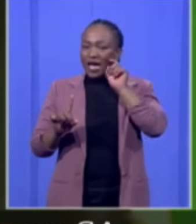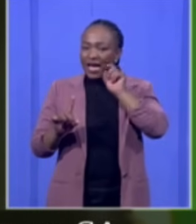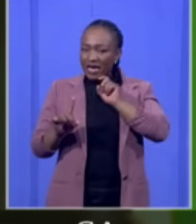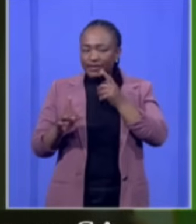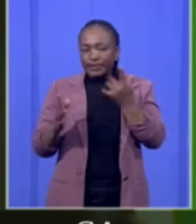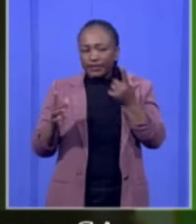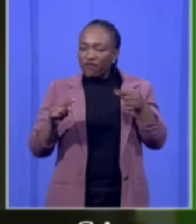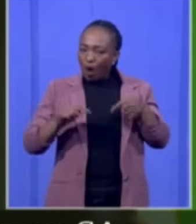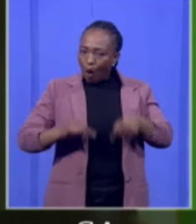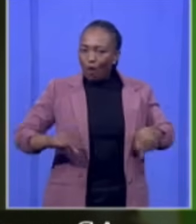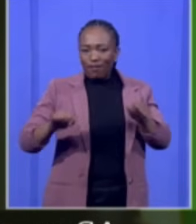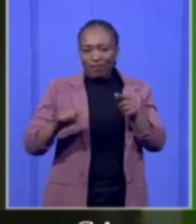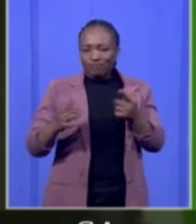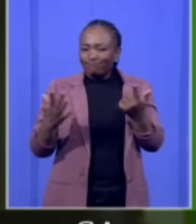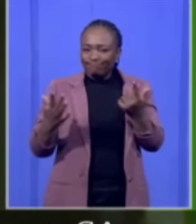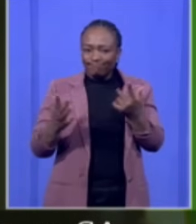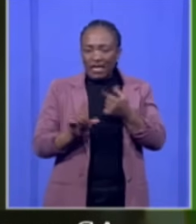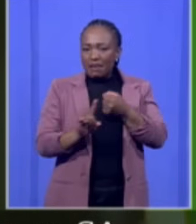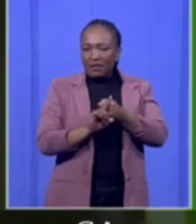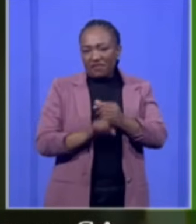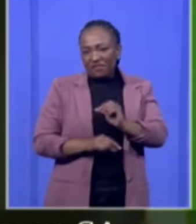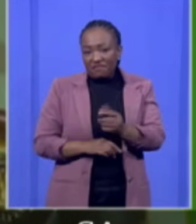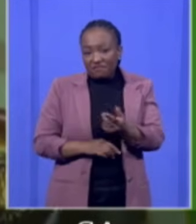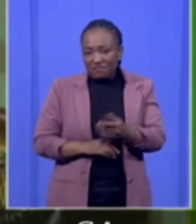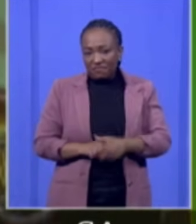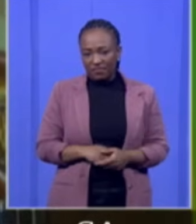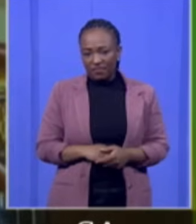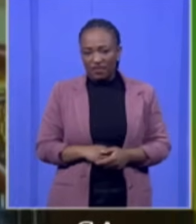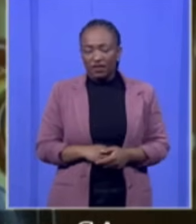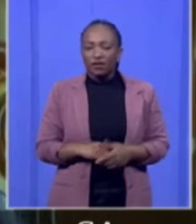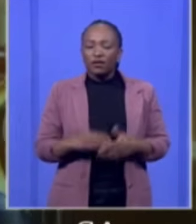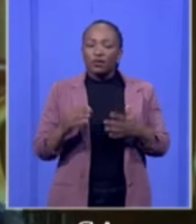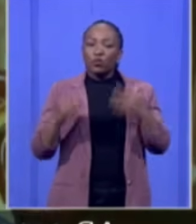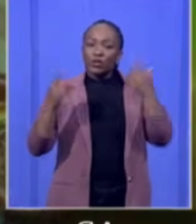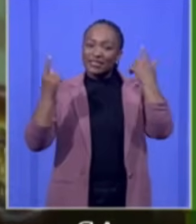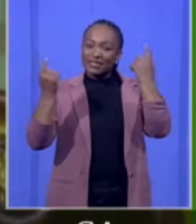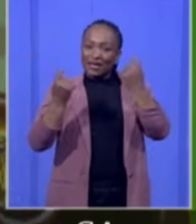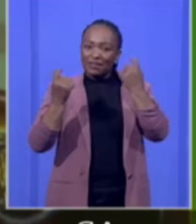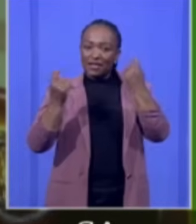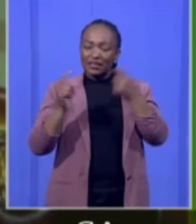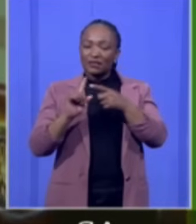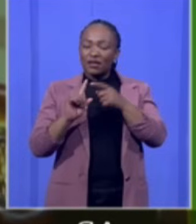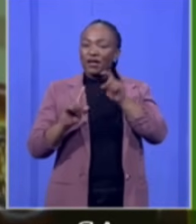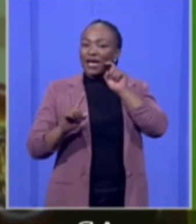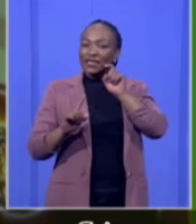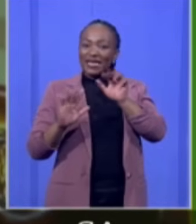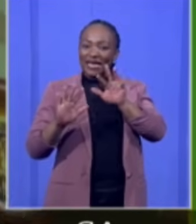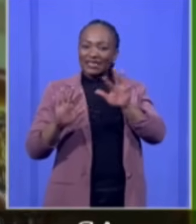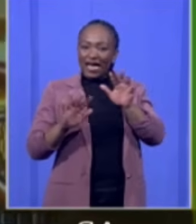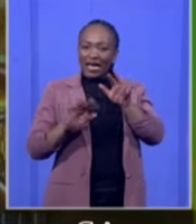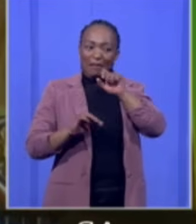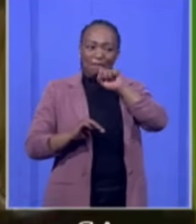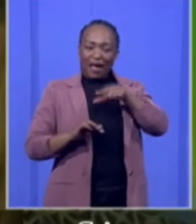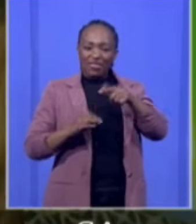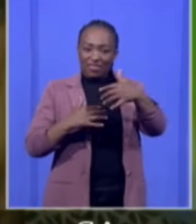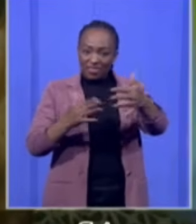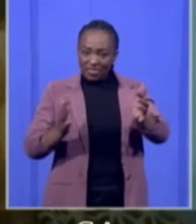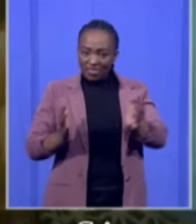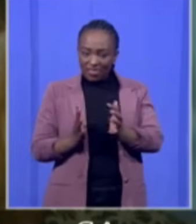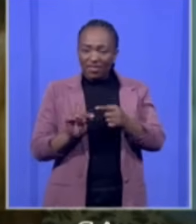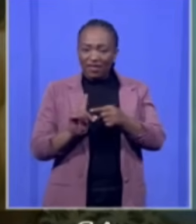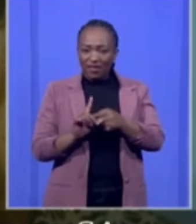us. When we celebrated her 99th birthday, indeed that